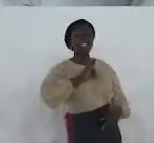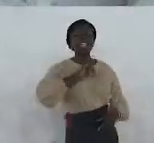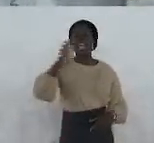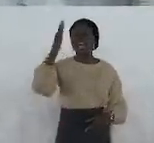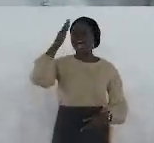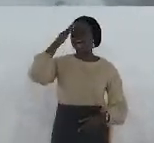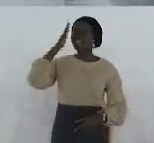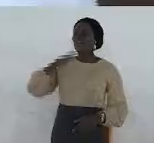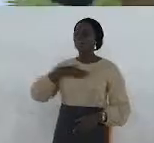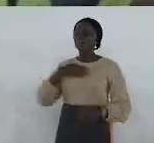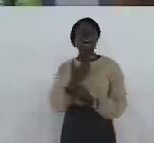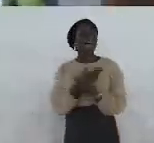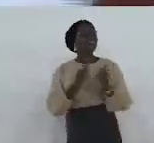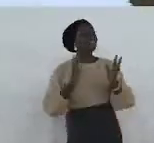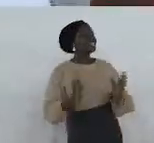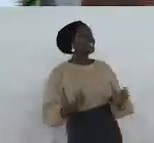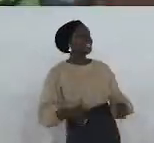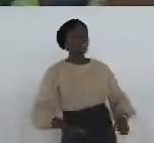mema